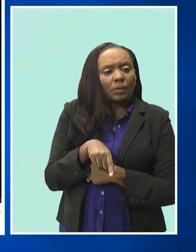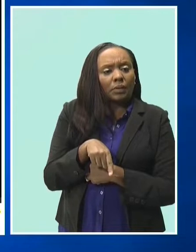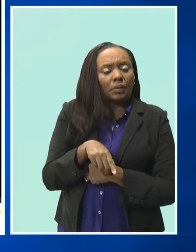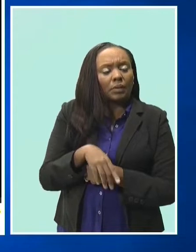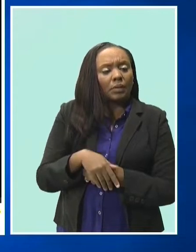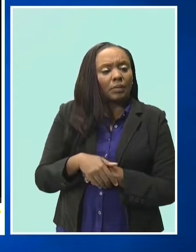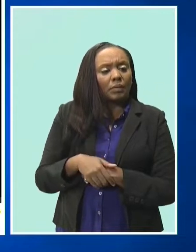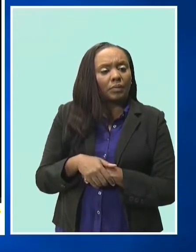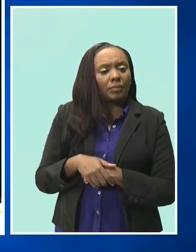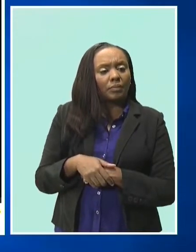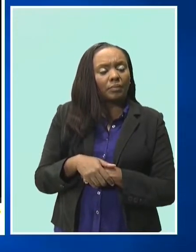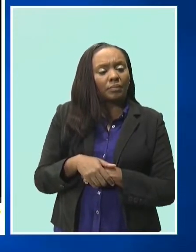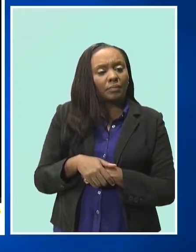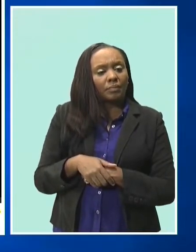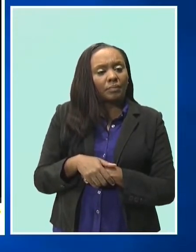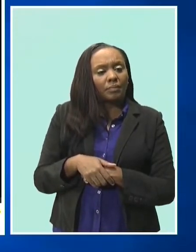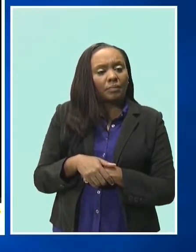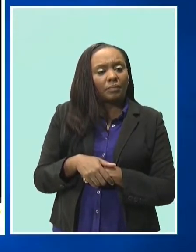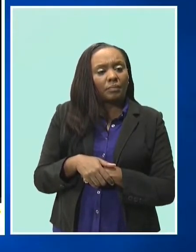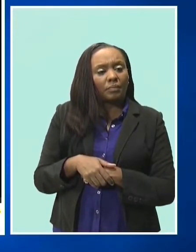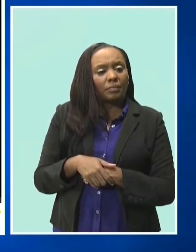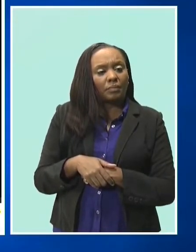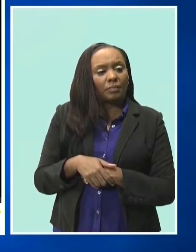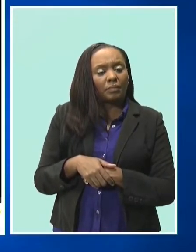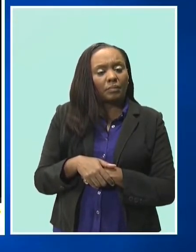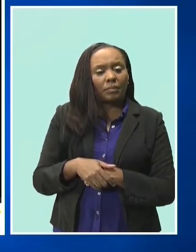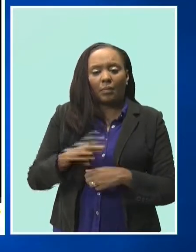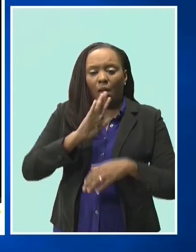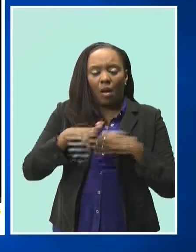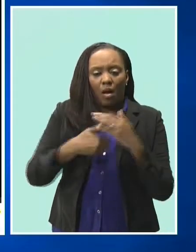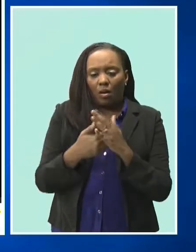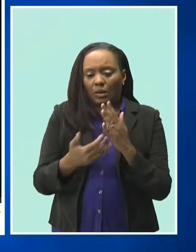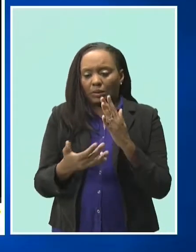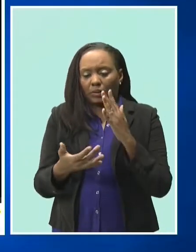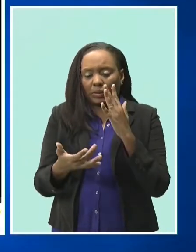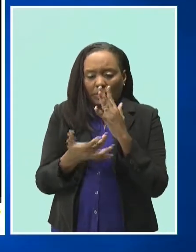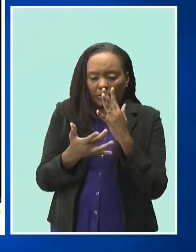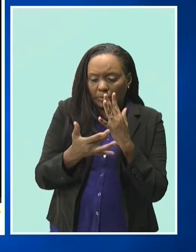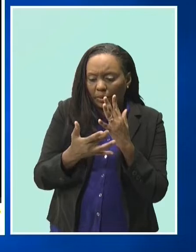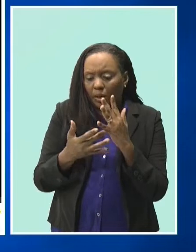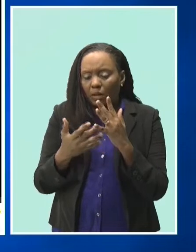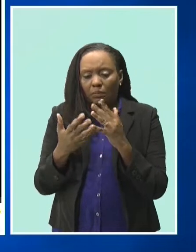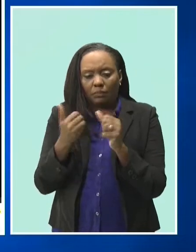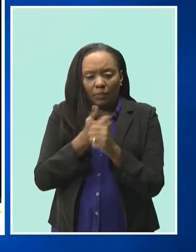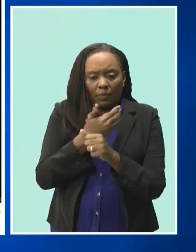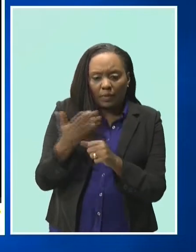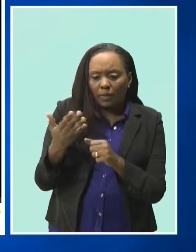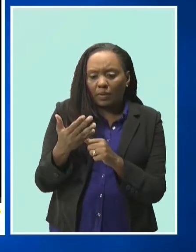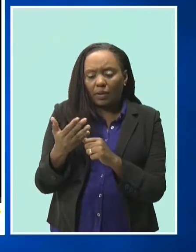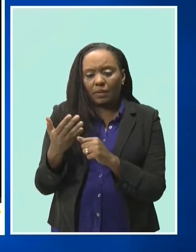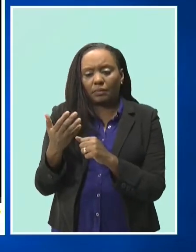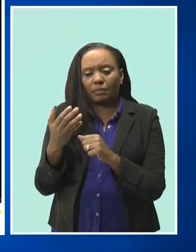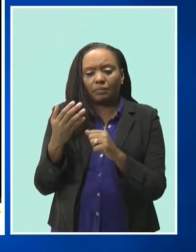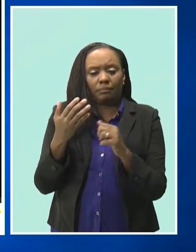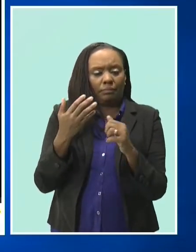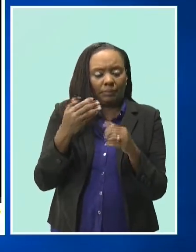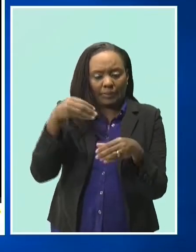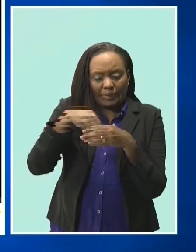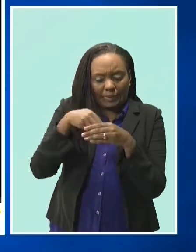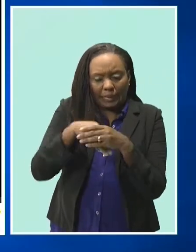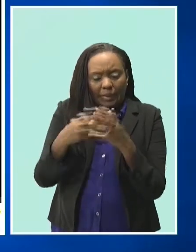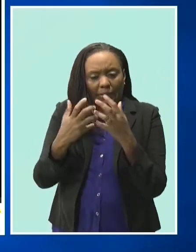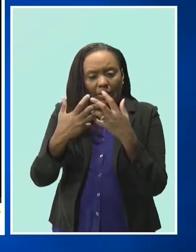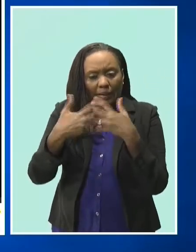engineering modifications inside the cruise ships has been done to reduce transmission, also